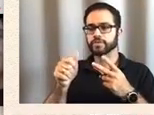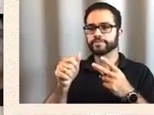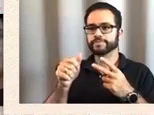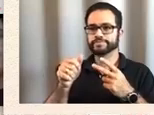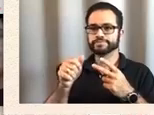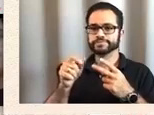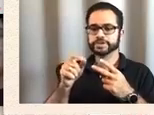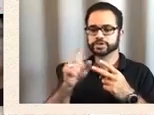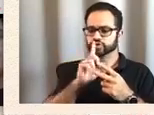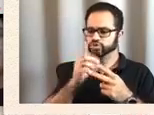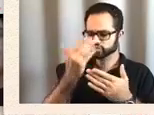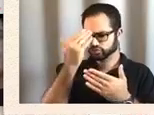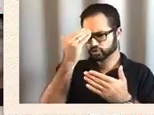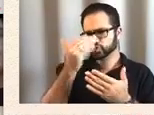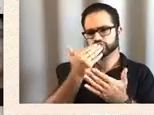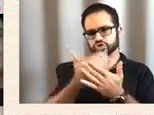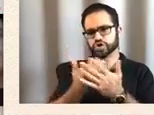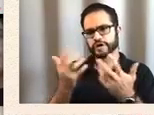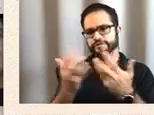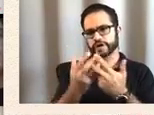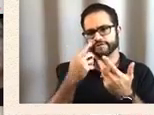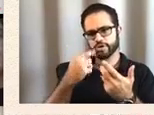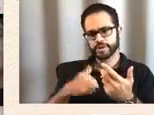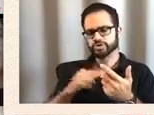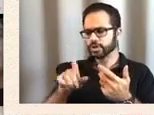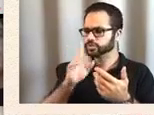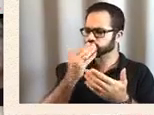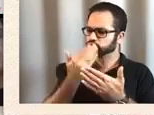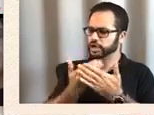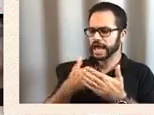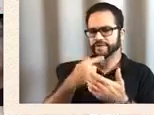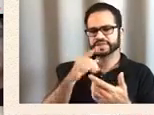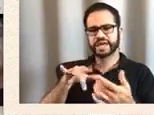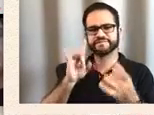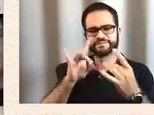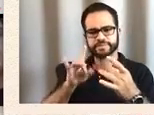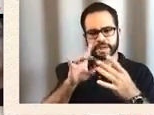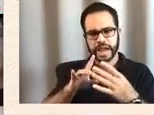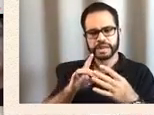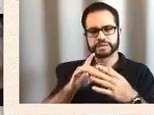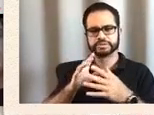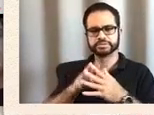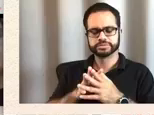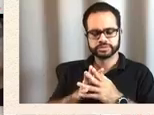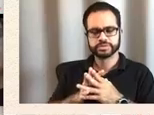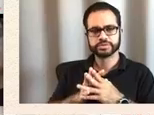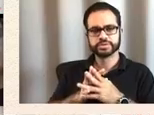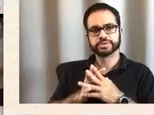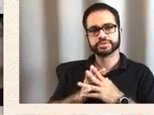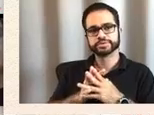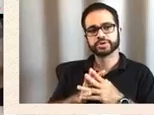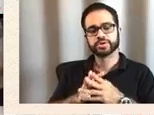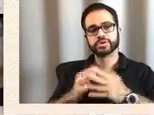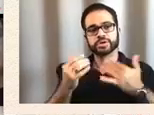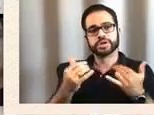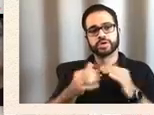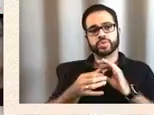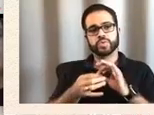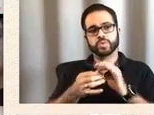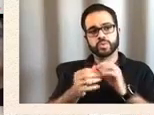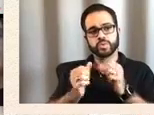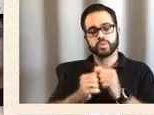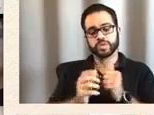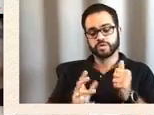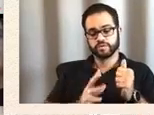me. So it was helpful to have that feedback going in. Now, as far as formal